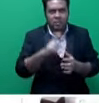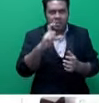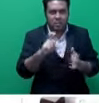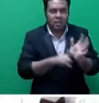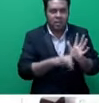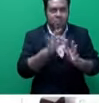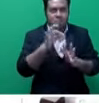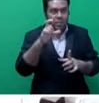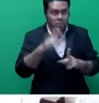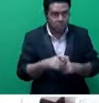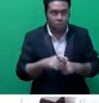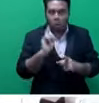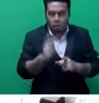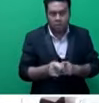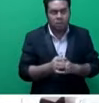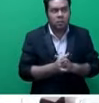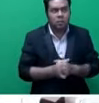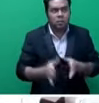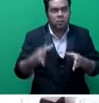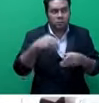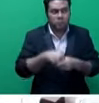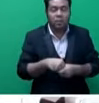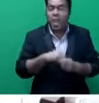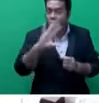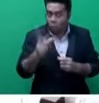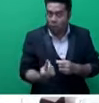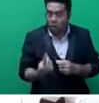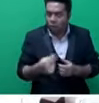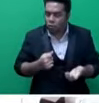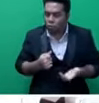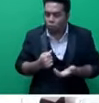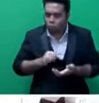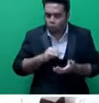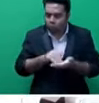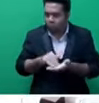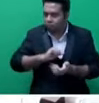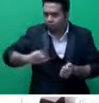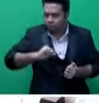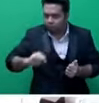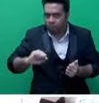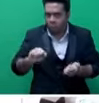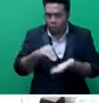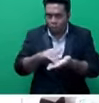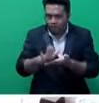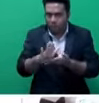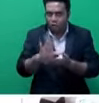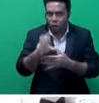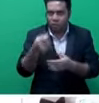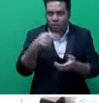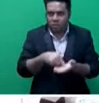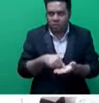an abomination if anybody actually objected to the ratification of this optional